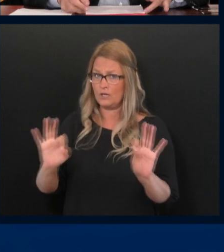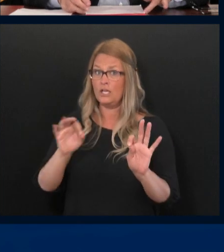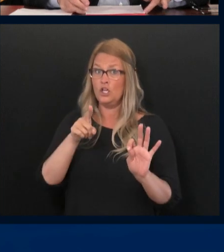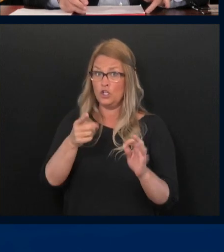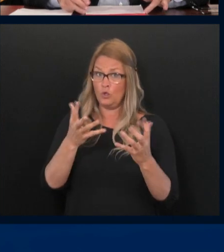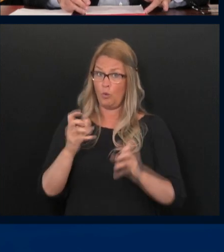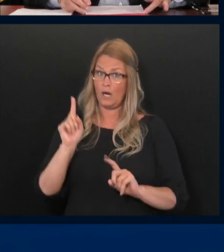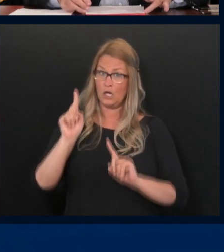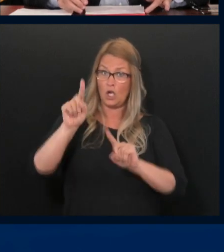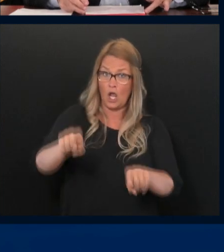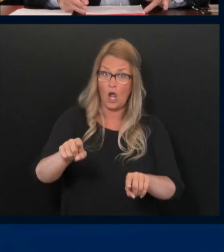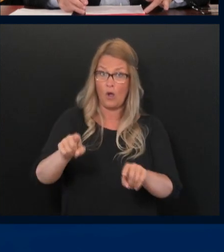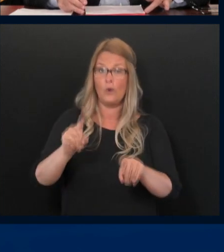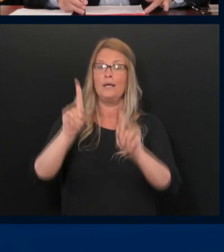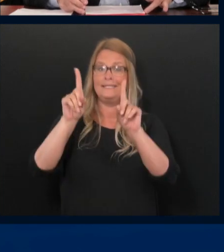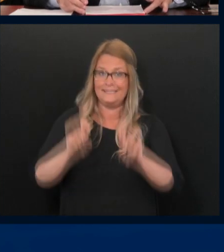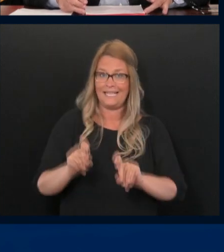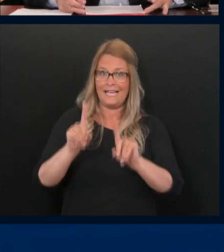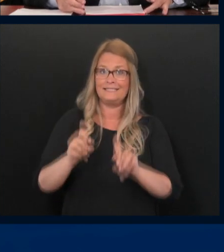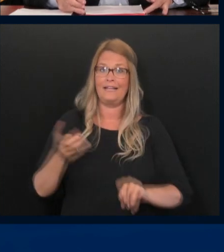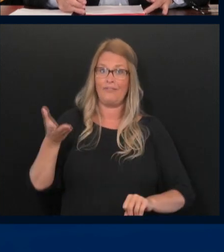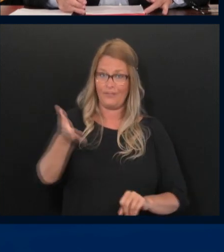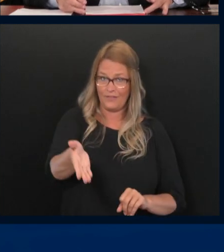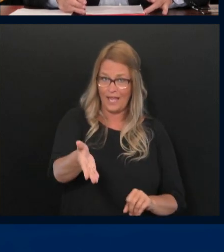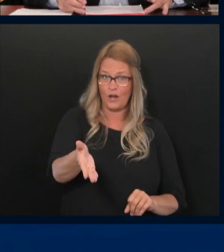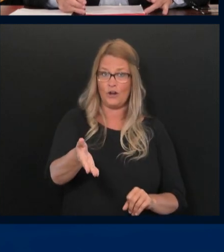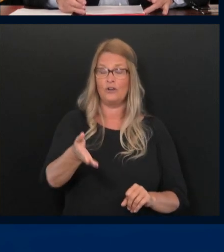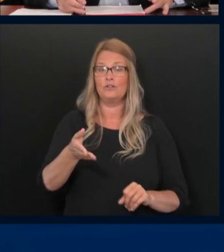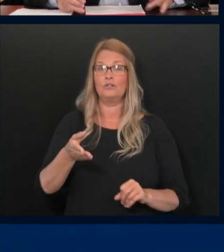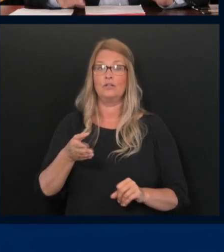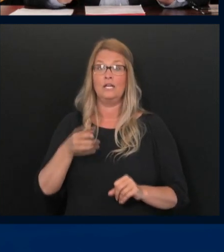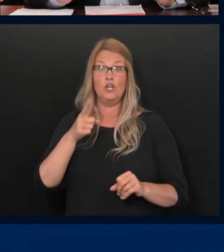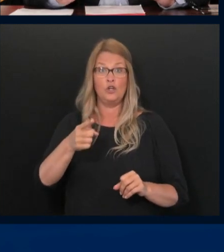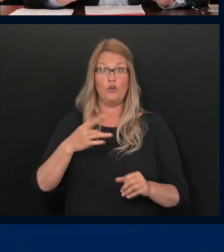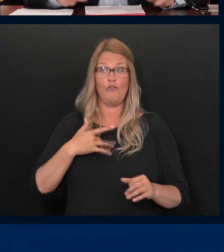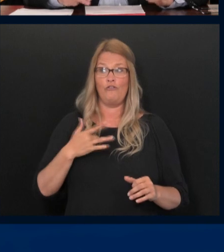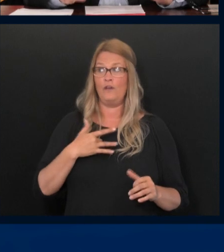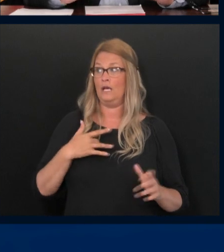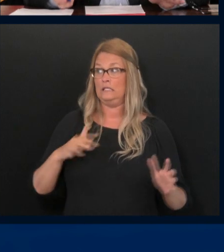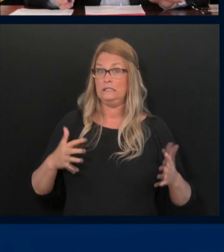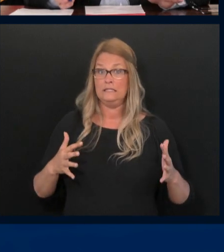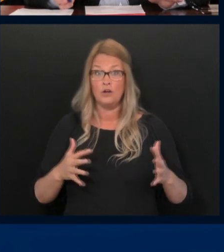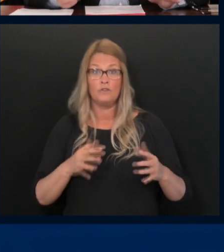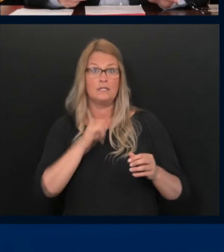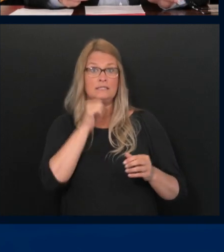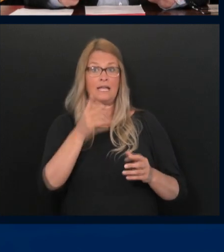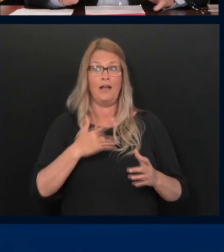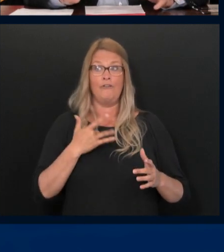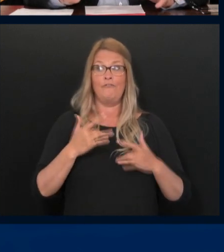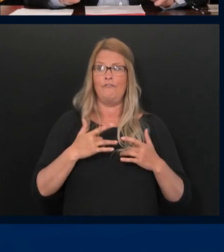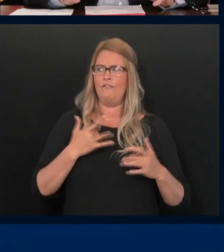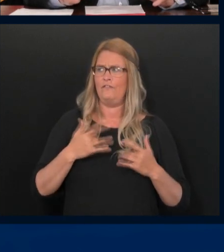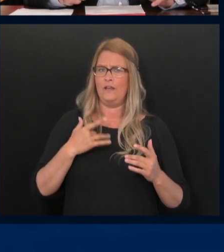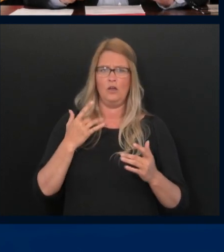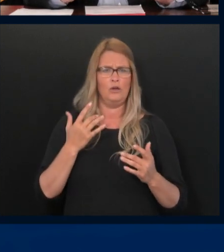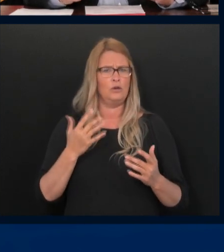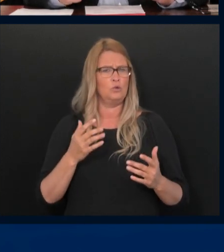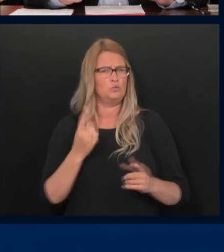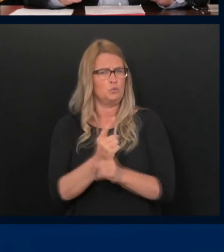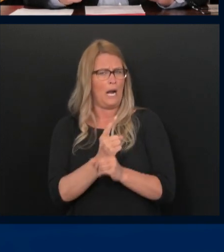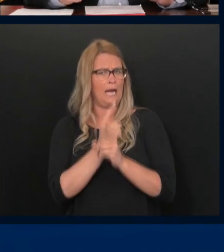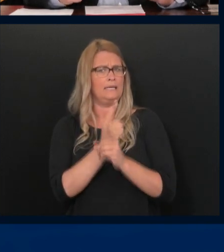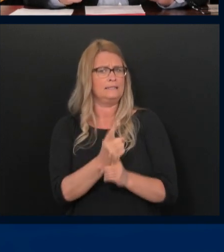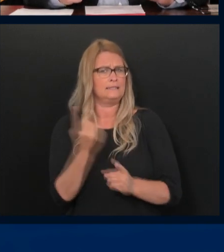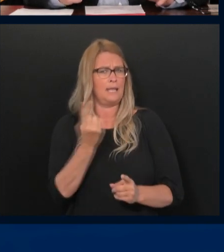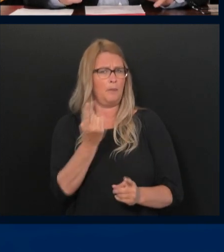tested and everything, come by and everything. If your anxiety level's up, not feeling the greatest, think